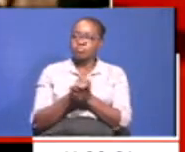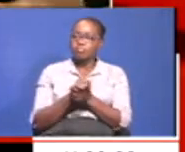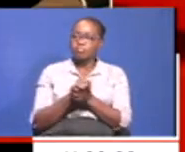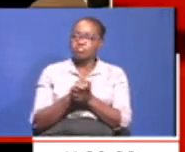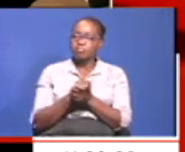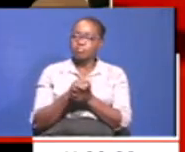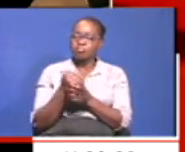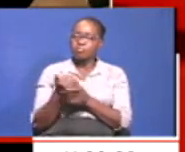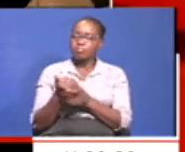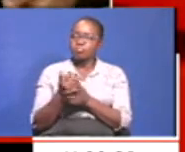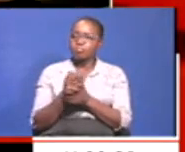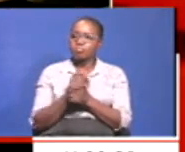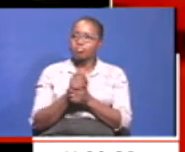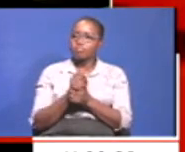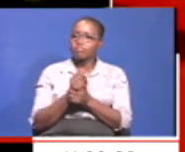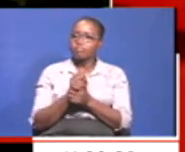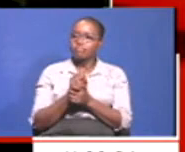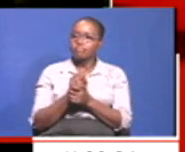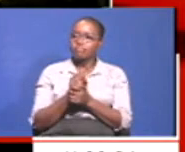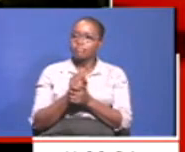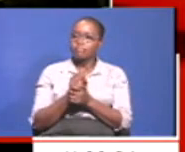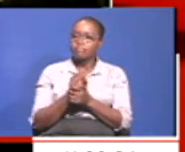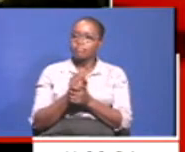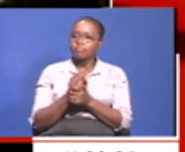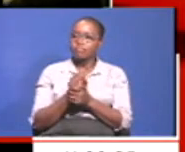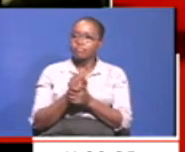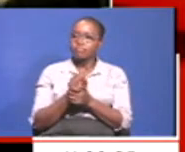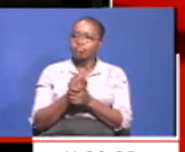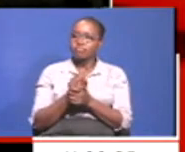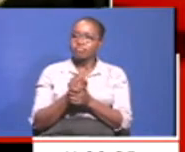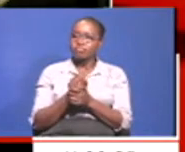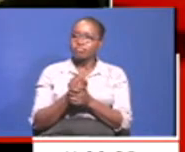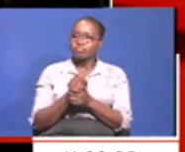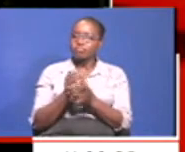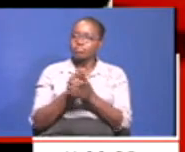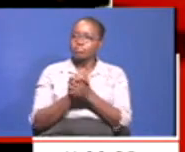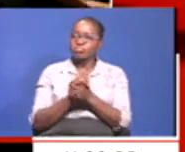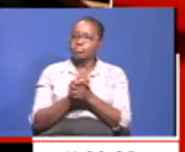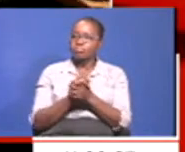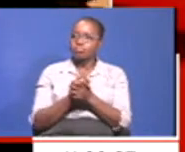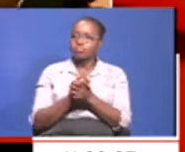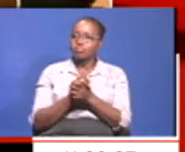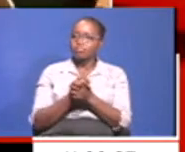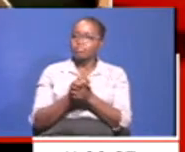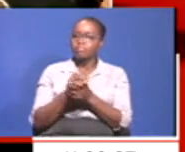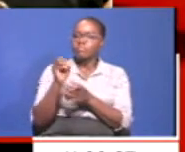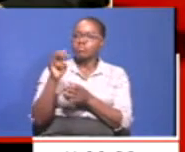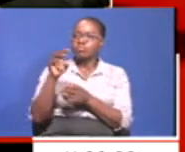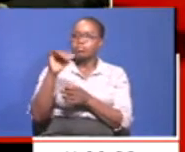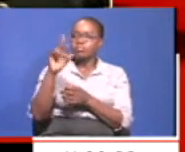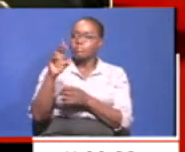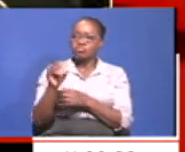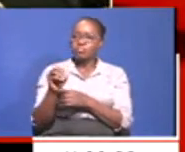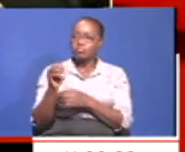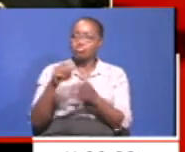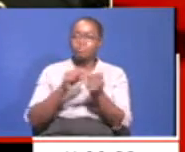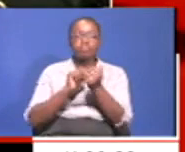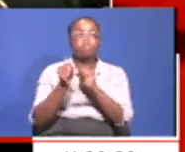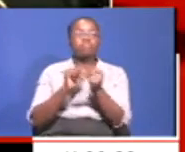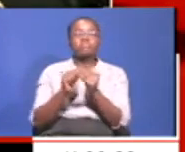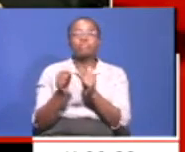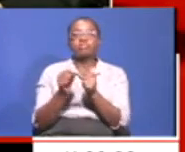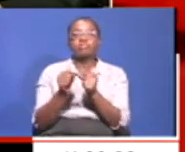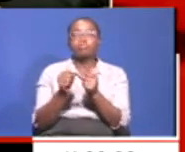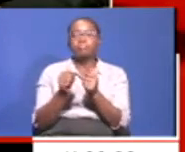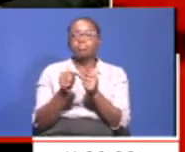driver there who are more experienced, Carl Tundo, Jasmeet Chana, Duncan Mubiro, Isa Moari. What kind of competition,